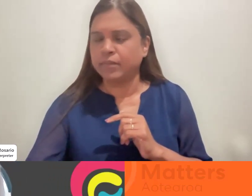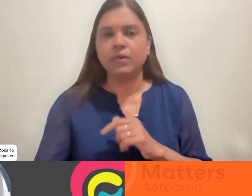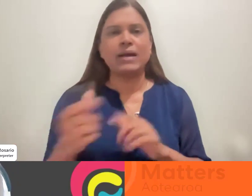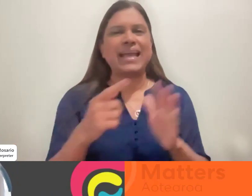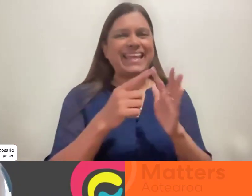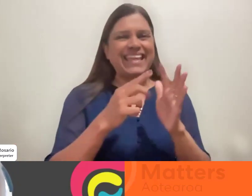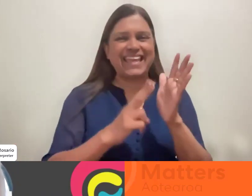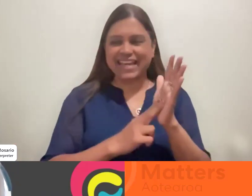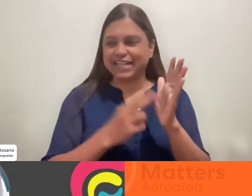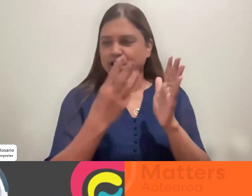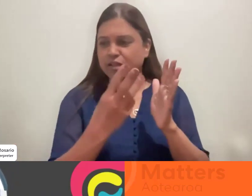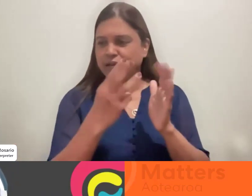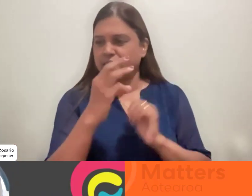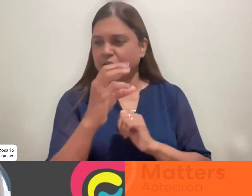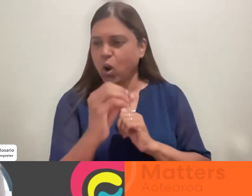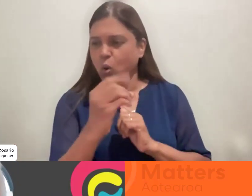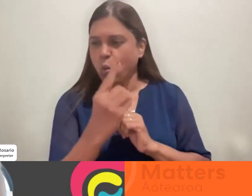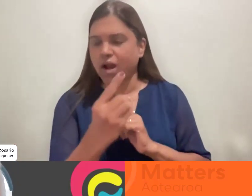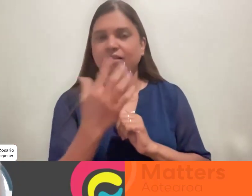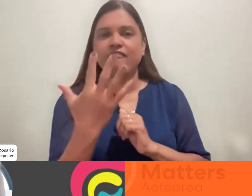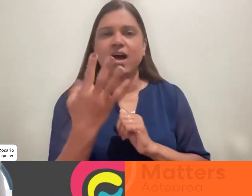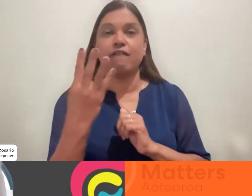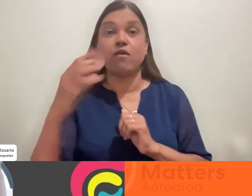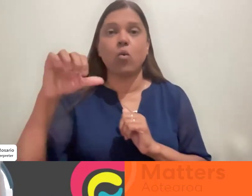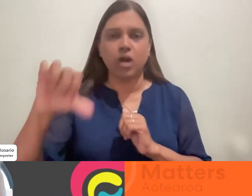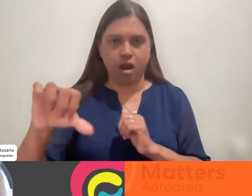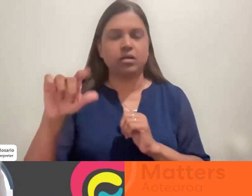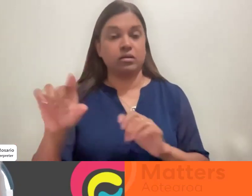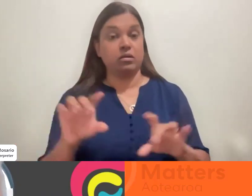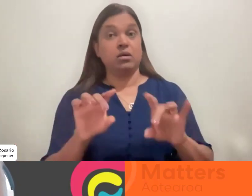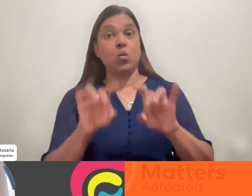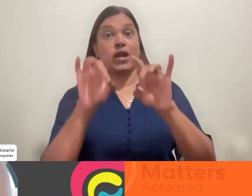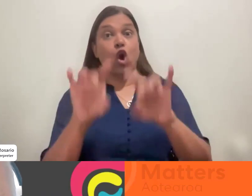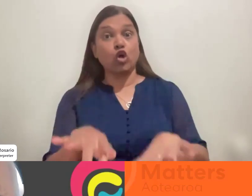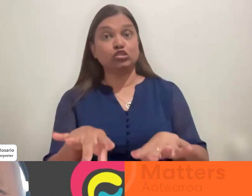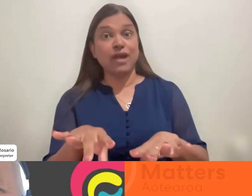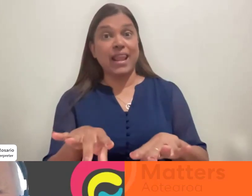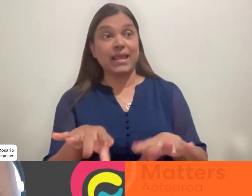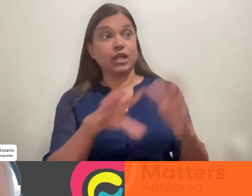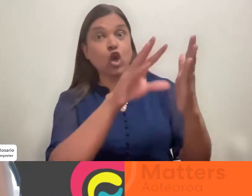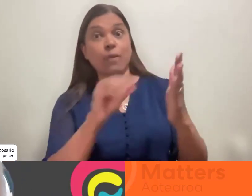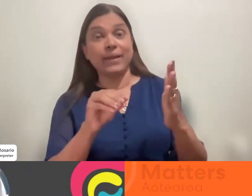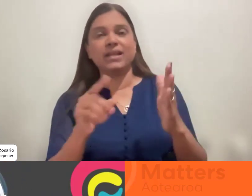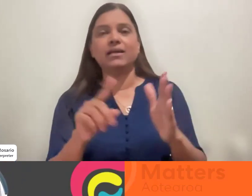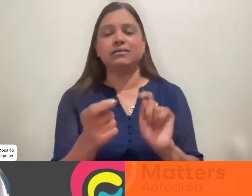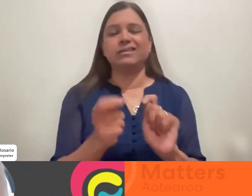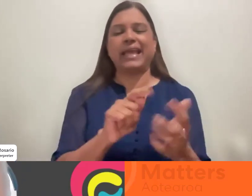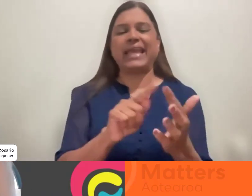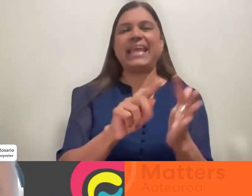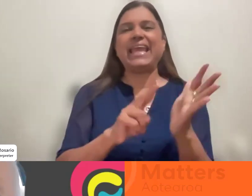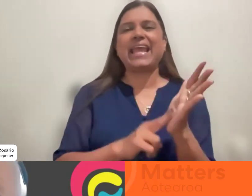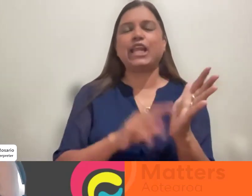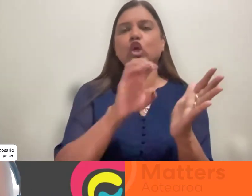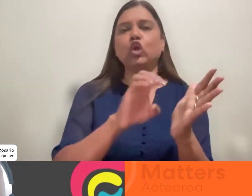standard and made it one of their own, they added the AS prefix in order to designate it as also an